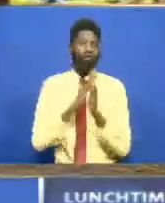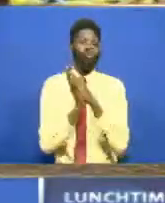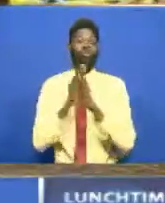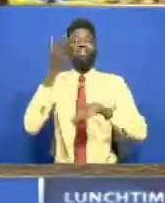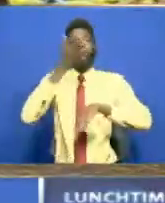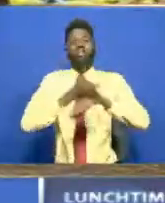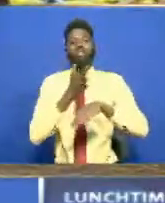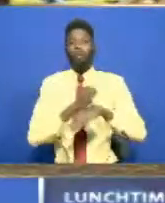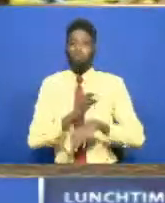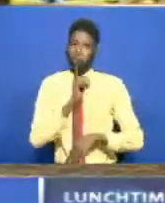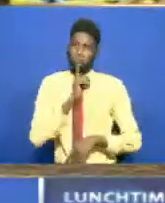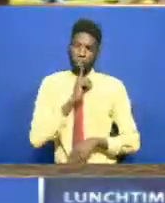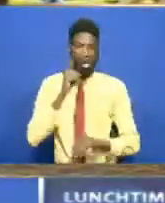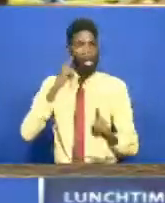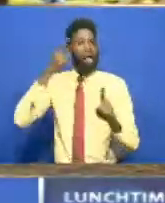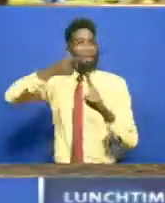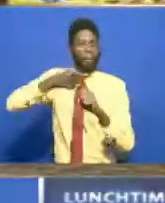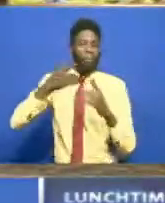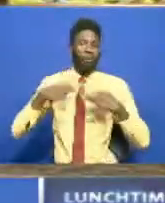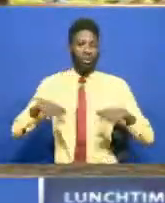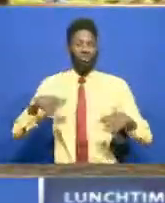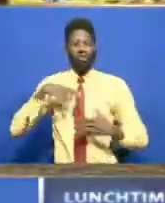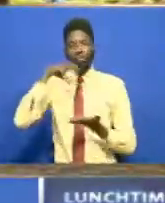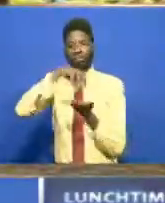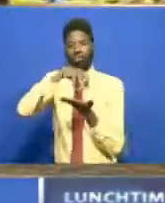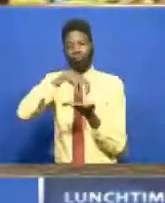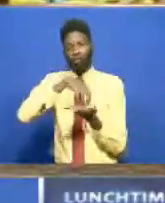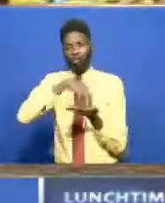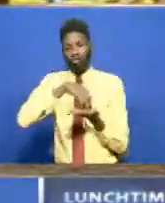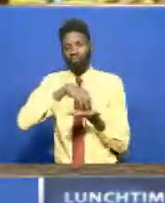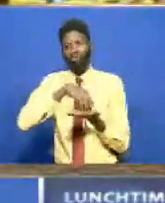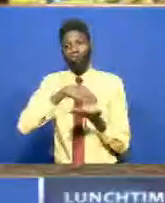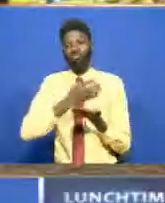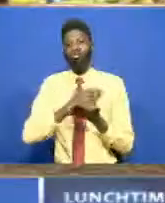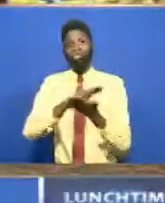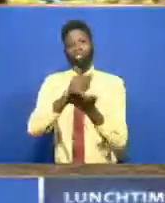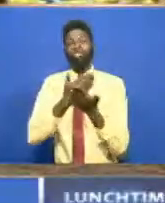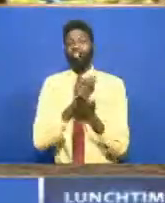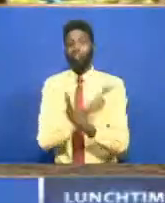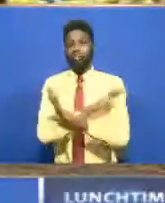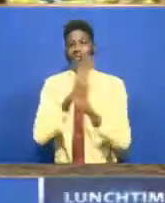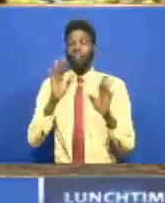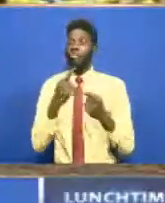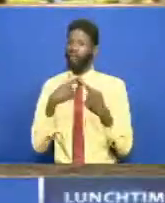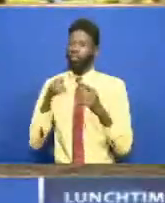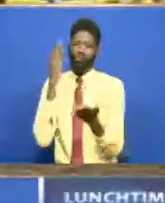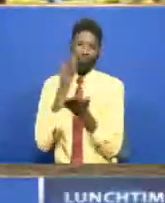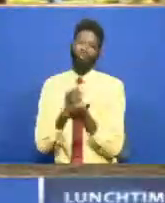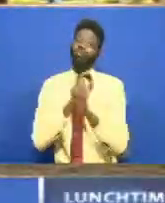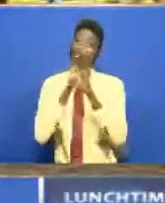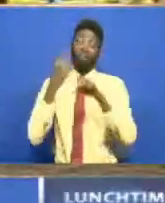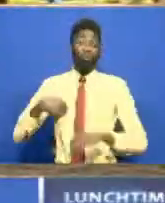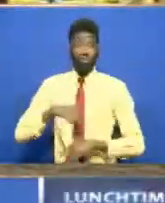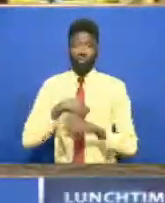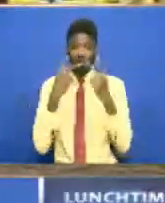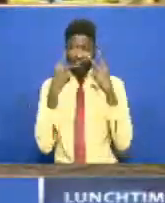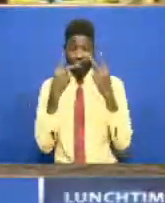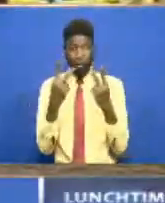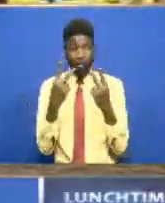people sharing positions, which is not true. Because we have seen some of the highlights, we have seen